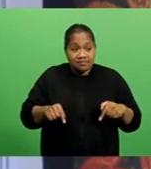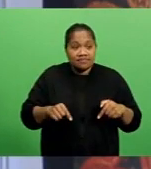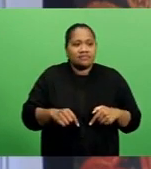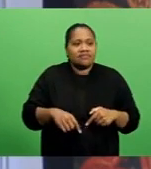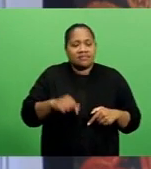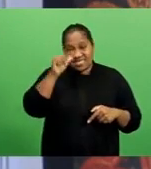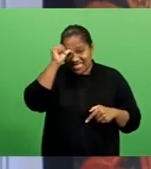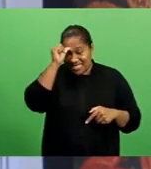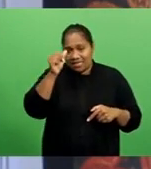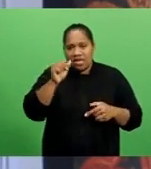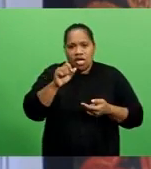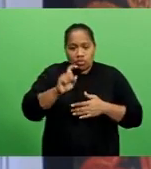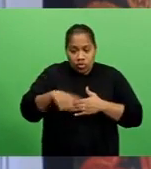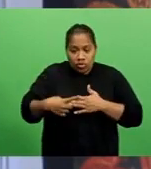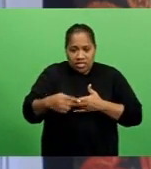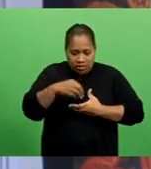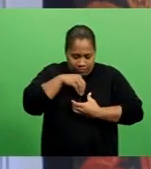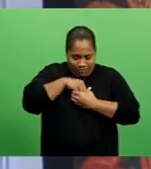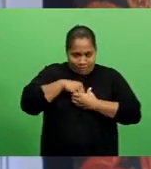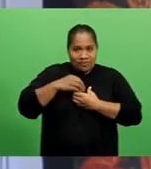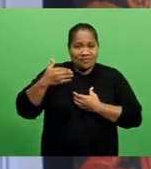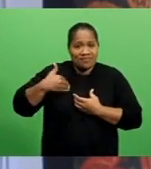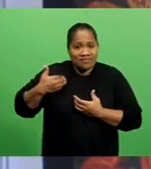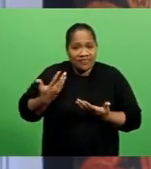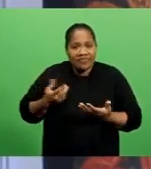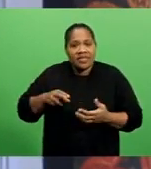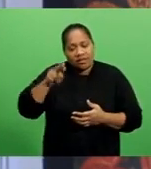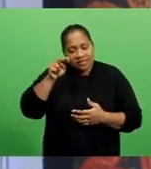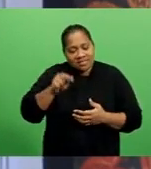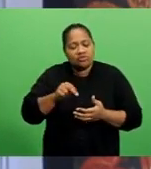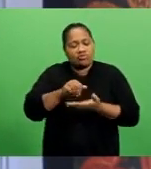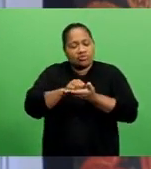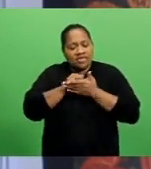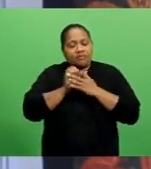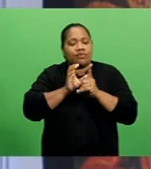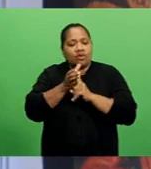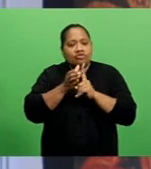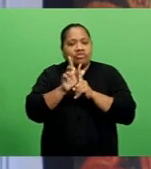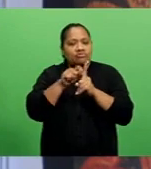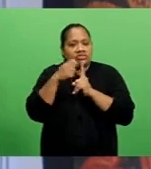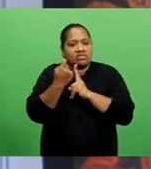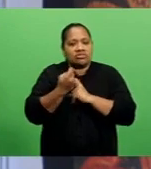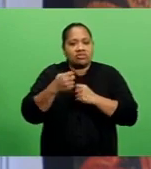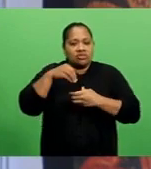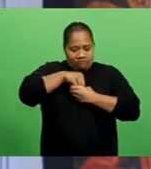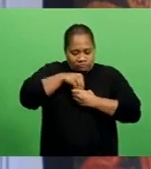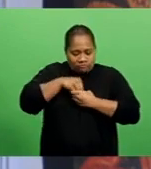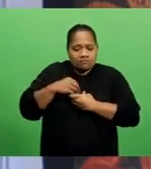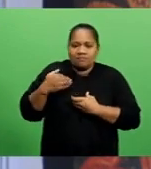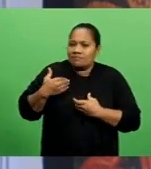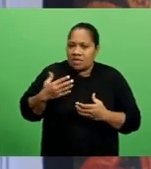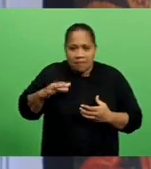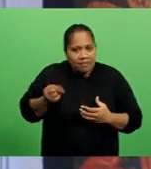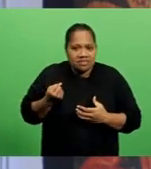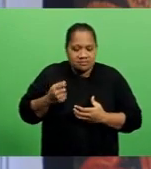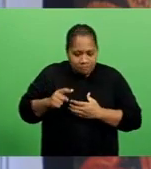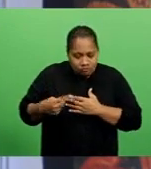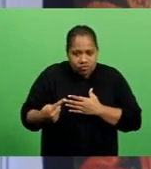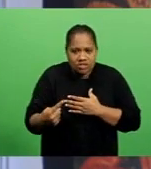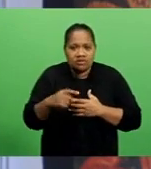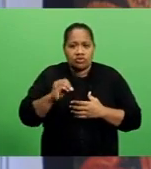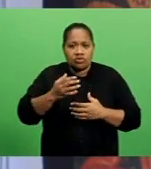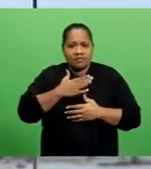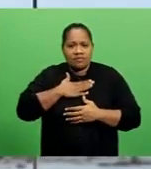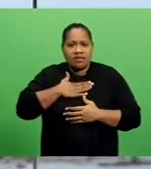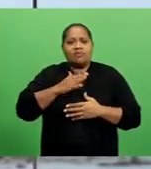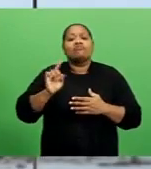Hindi alive, they have kept the cultures, traditions alive here. And my heartiest congratulations to